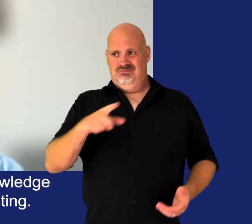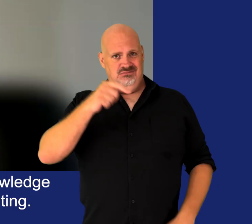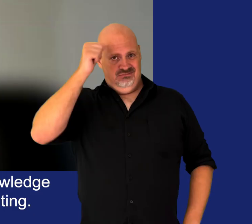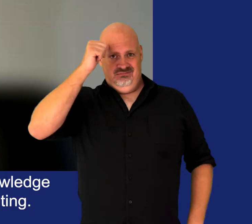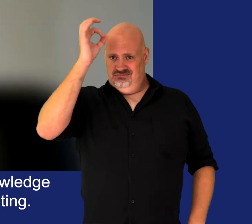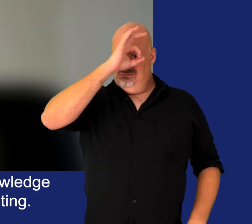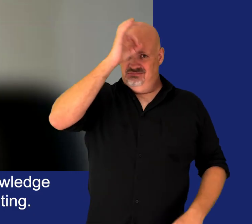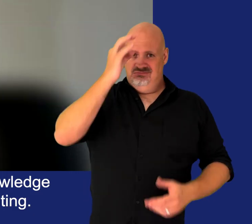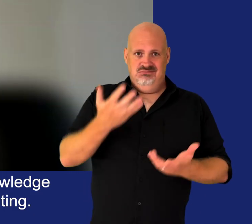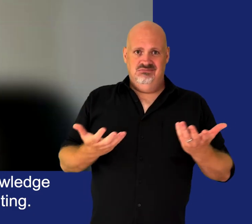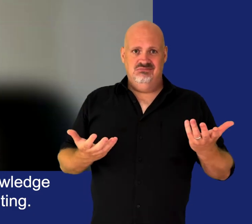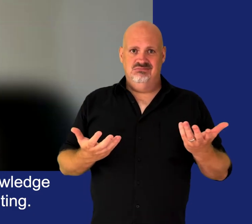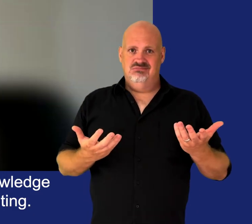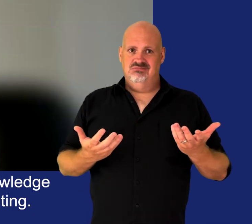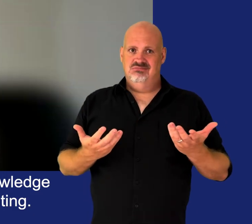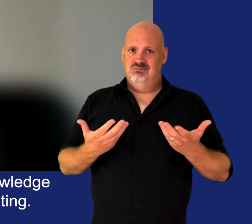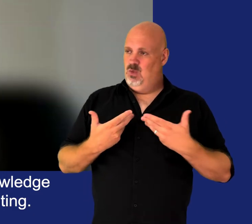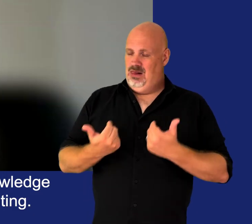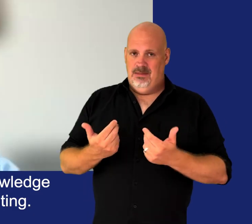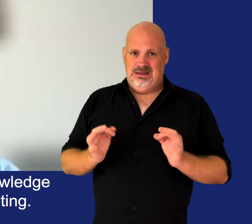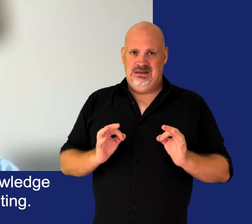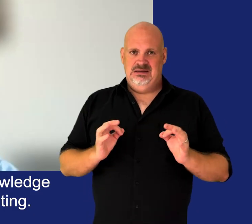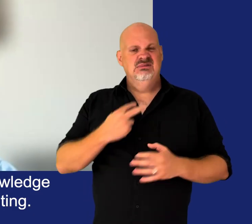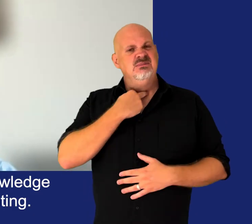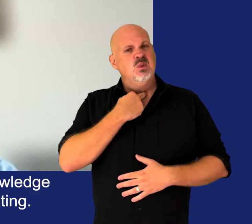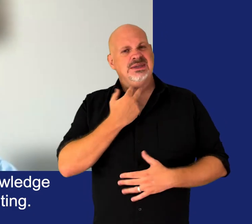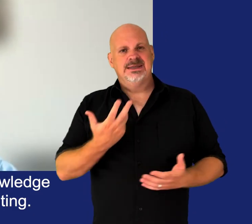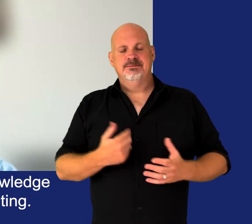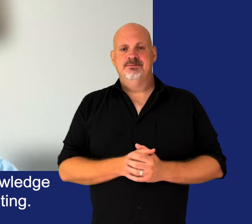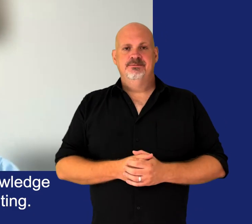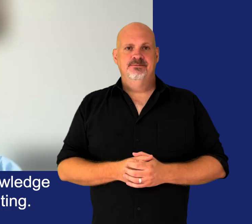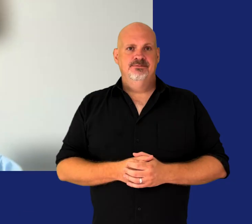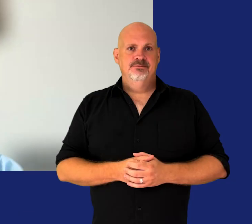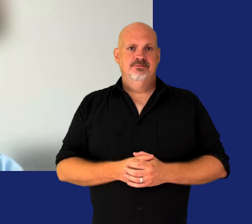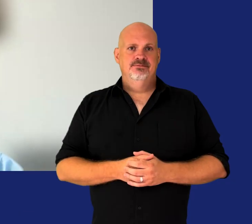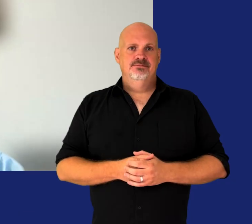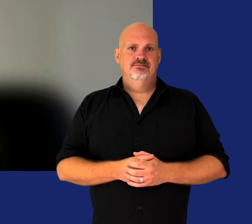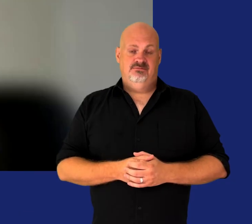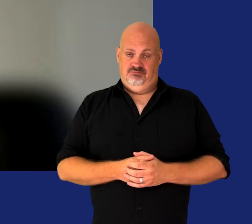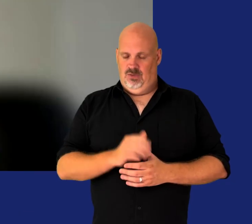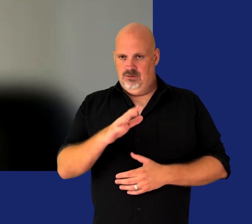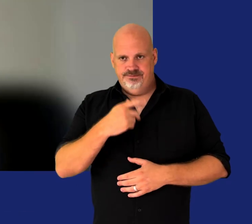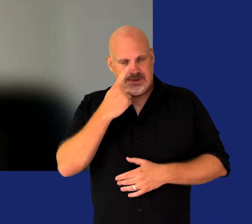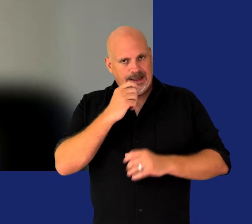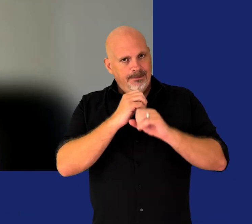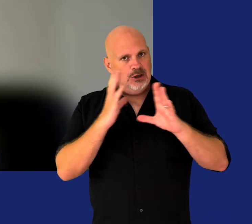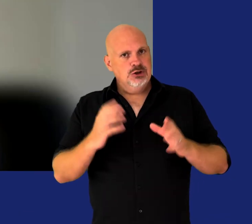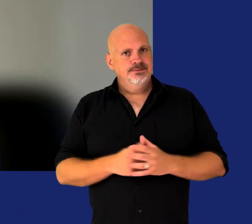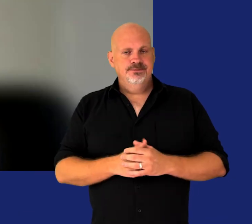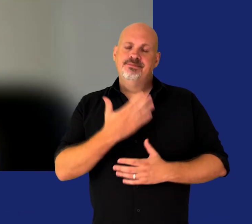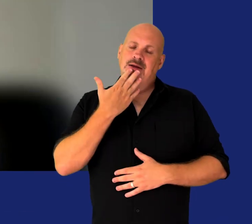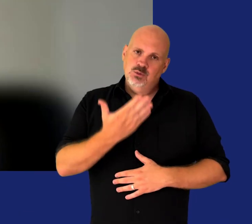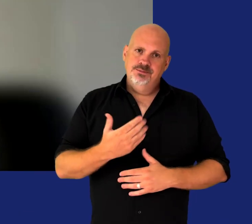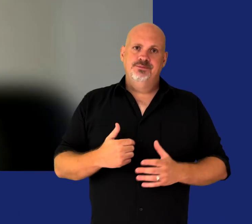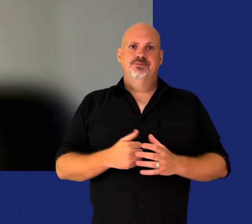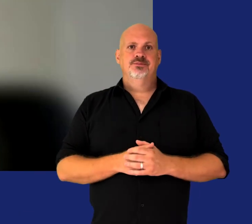be the knowledge and the welcoming, which is disappointing. Yeah, I can imagine.